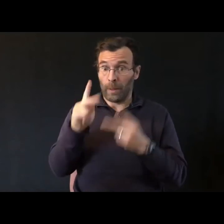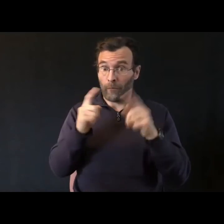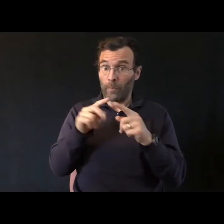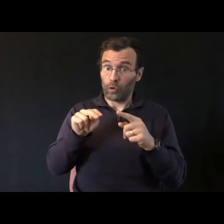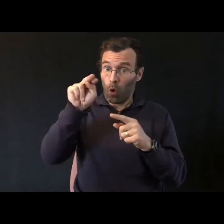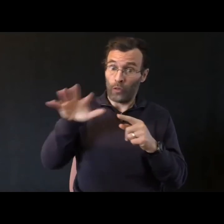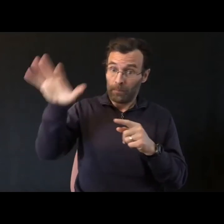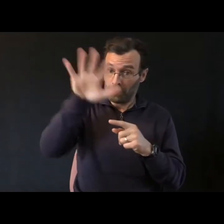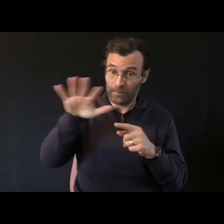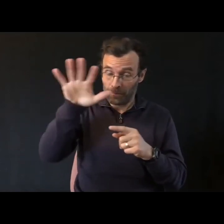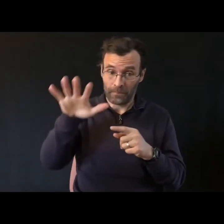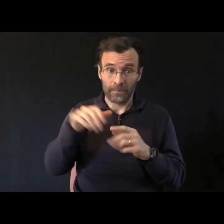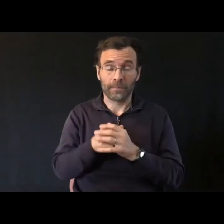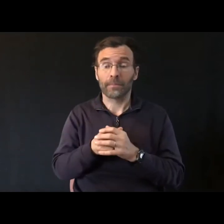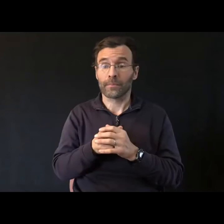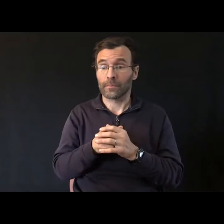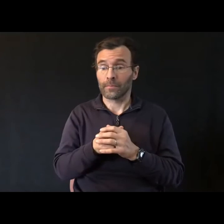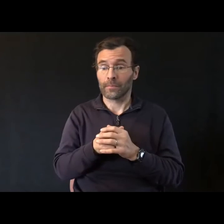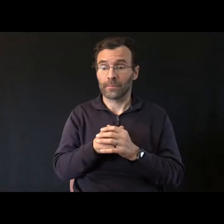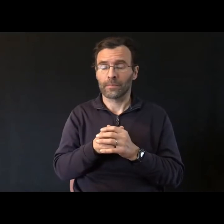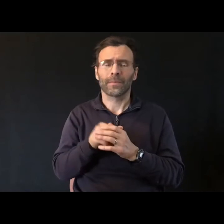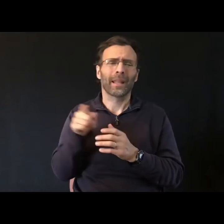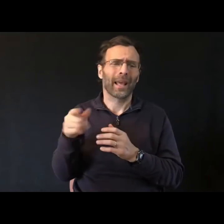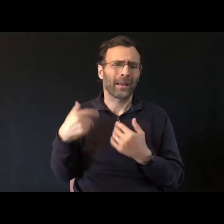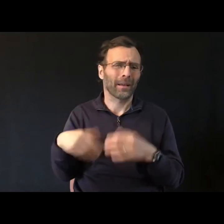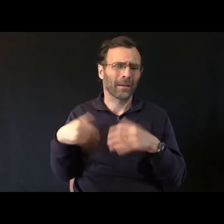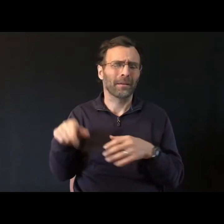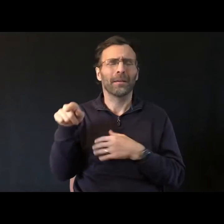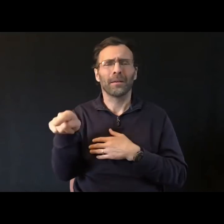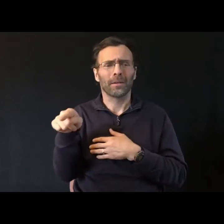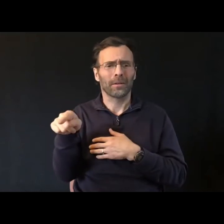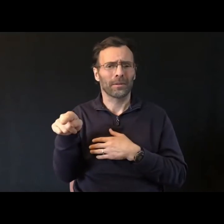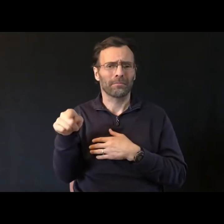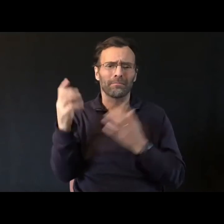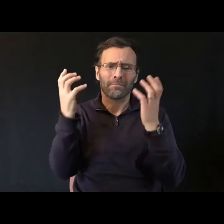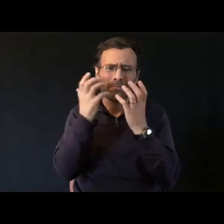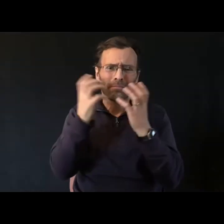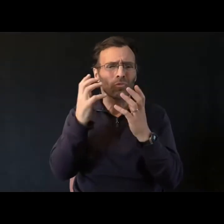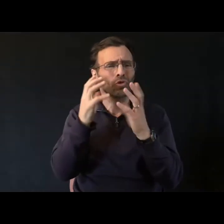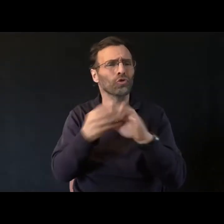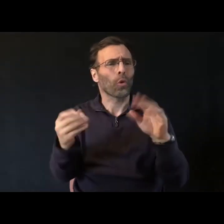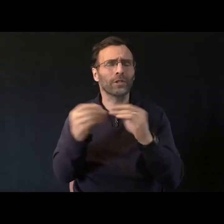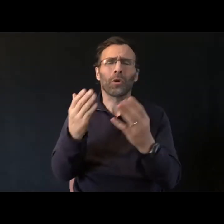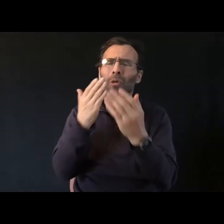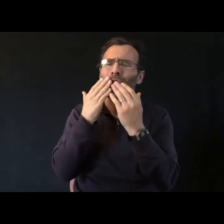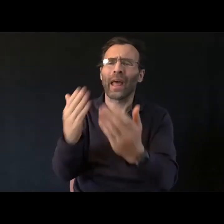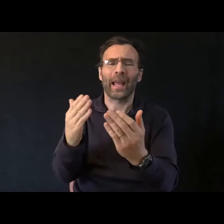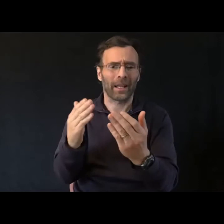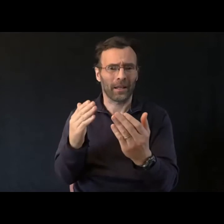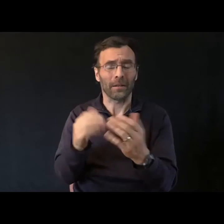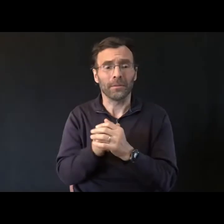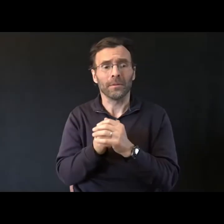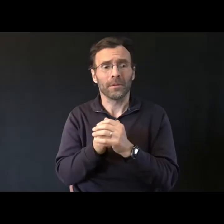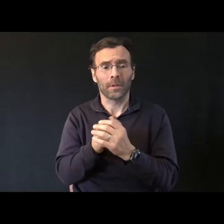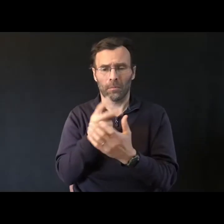their area, from this area, but they have really incredible stories. So I just want to say thank you